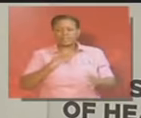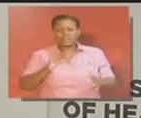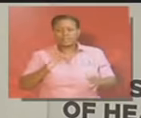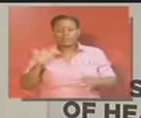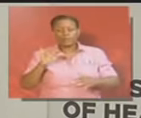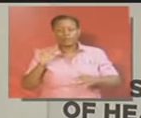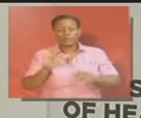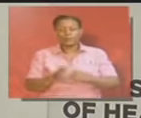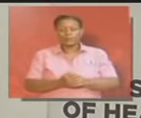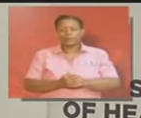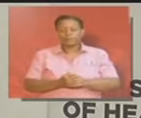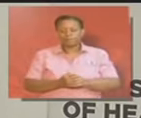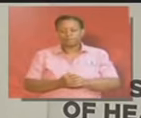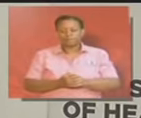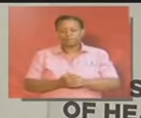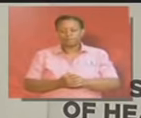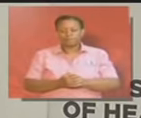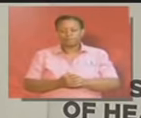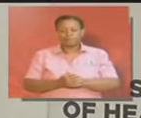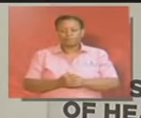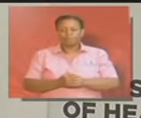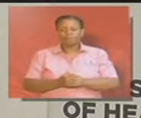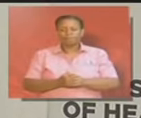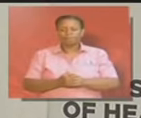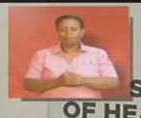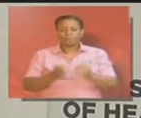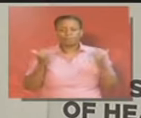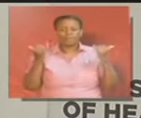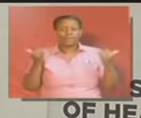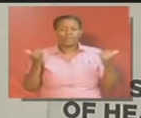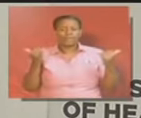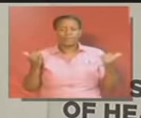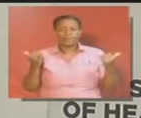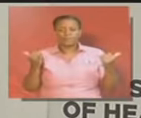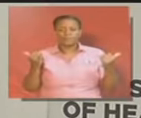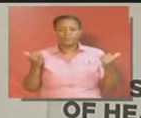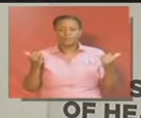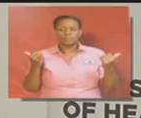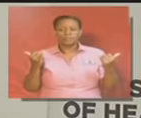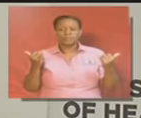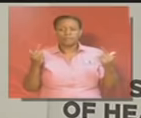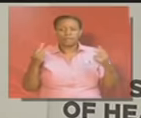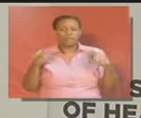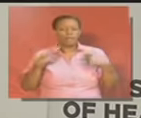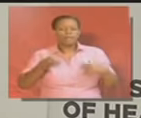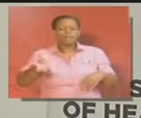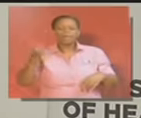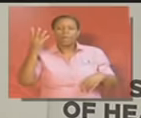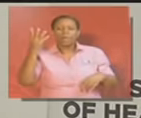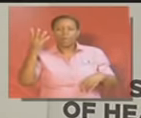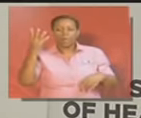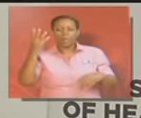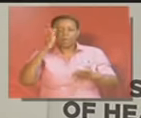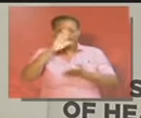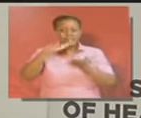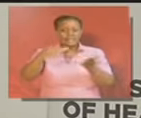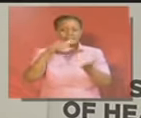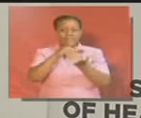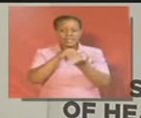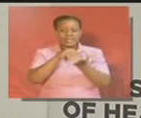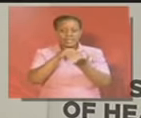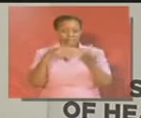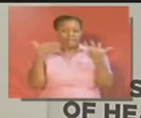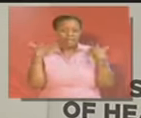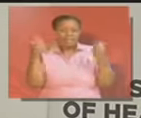have three right now in this first phase. We have four centers, the Rio Claro 24-hour accident